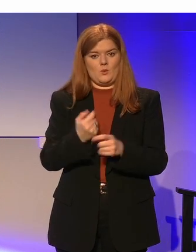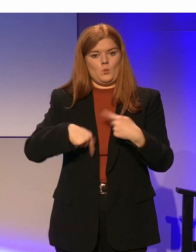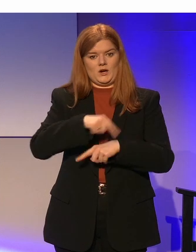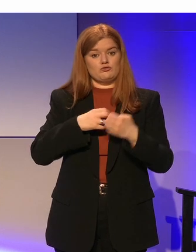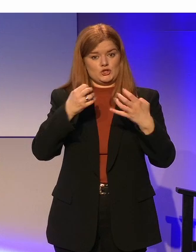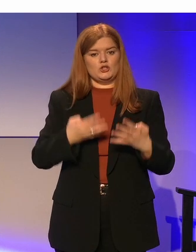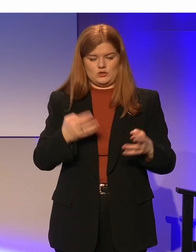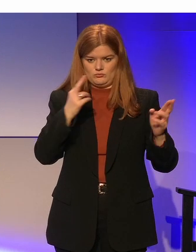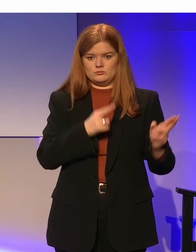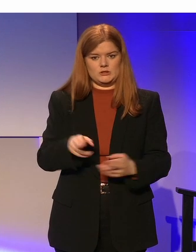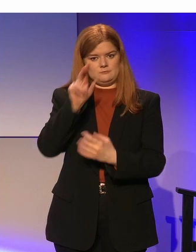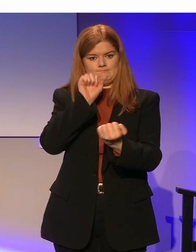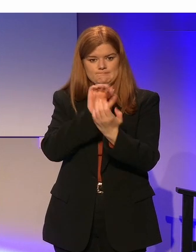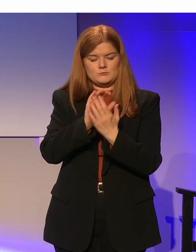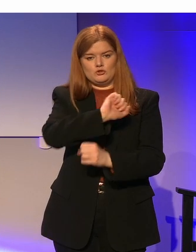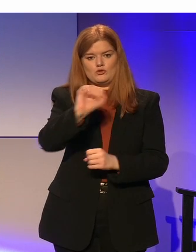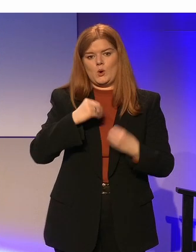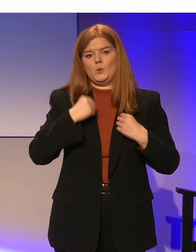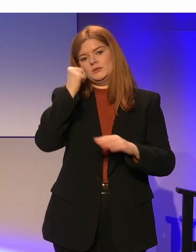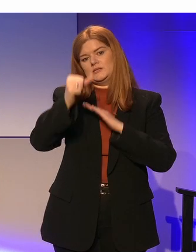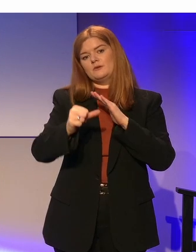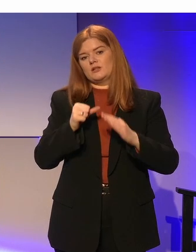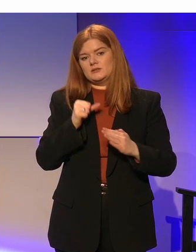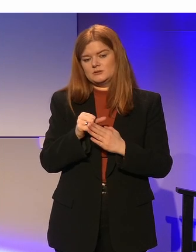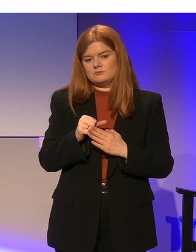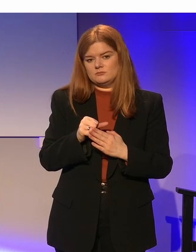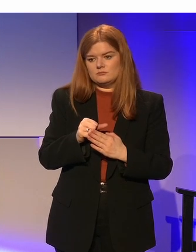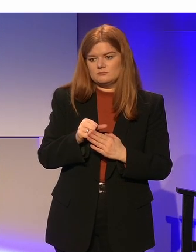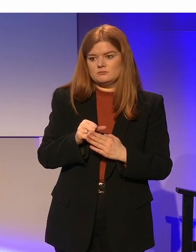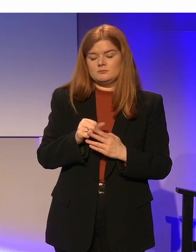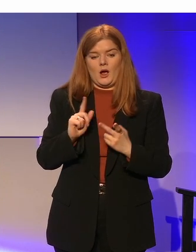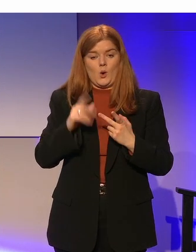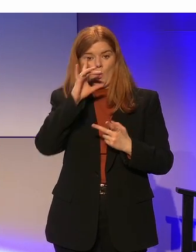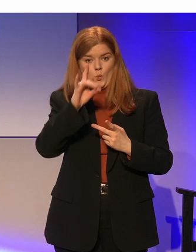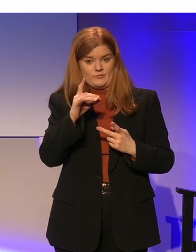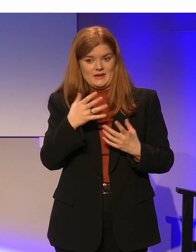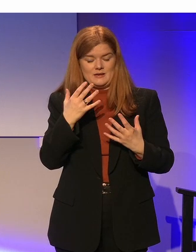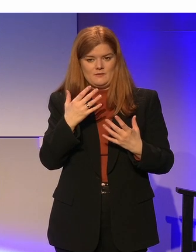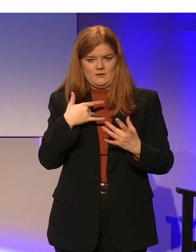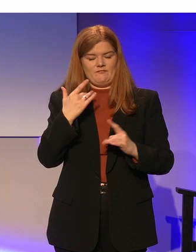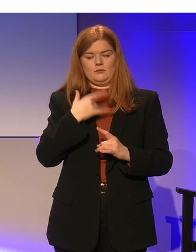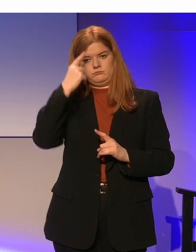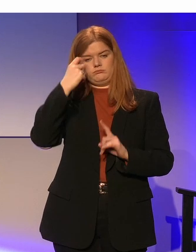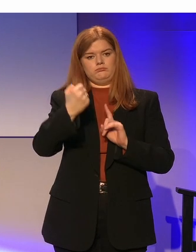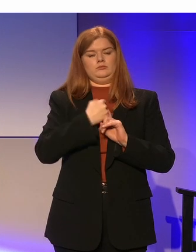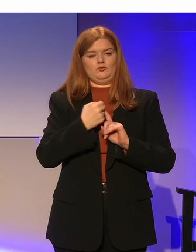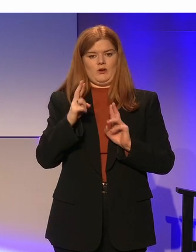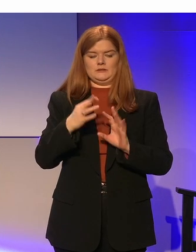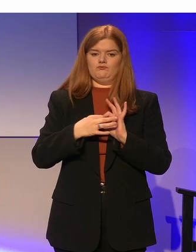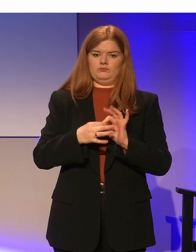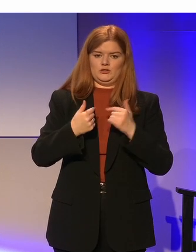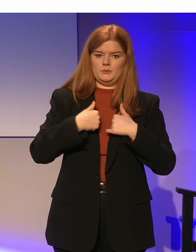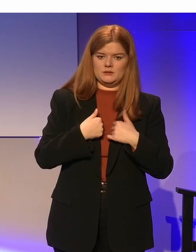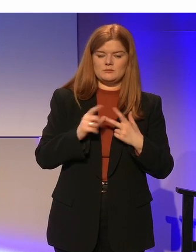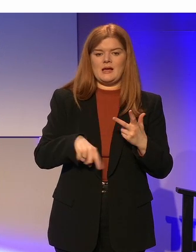findings echoes with your own experiences, has some resonance with you, but